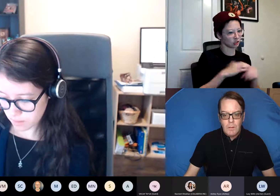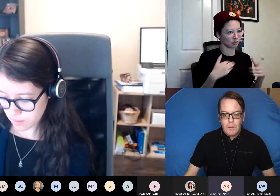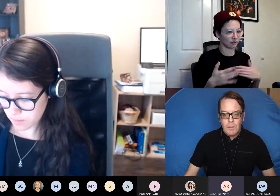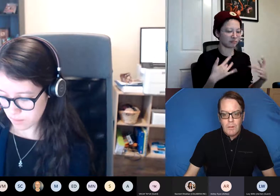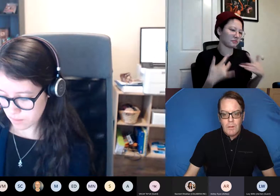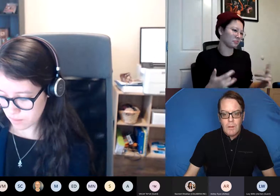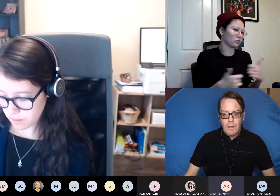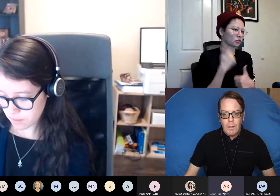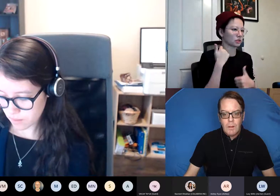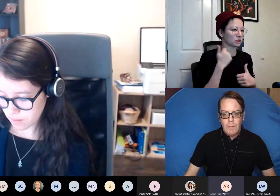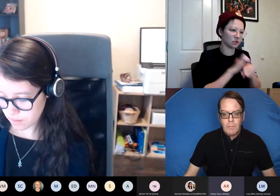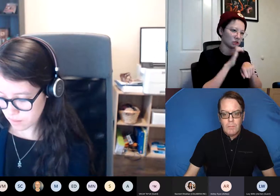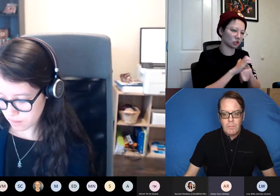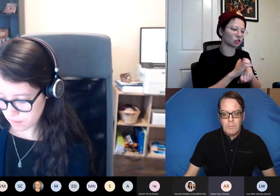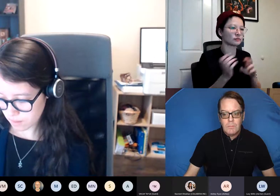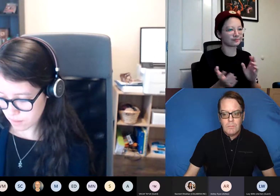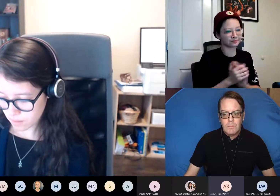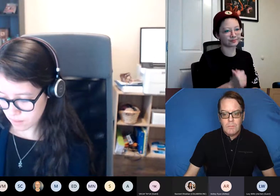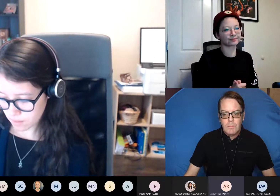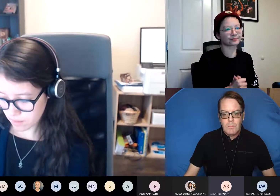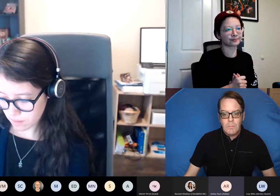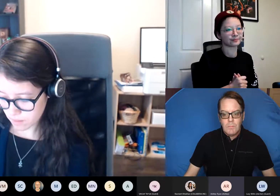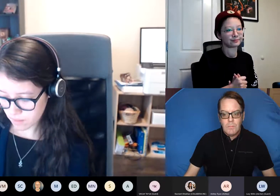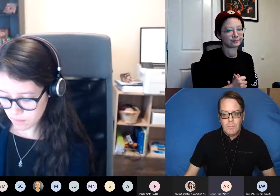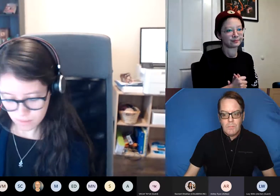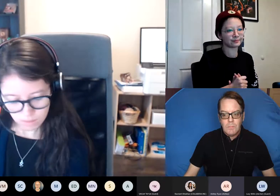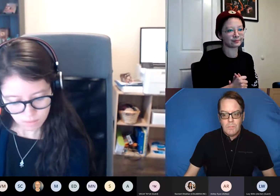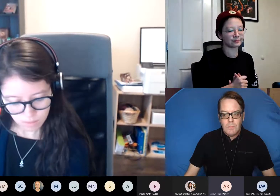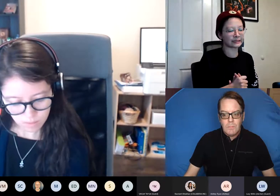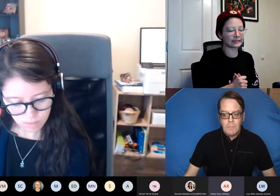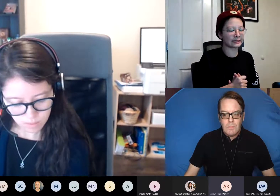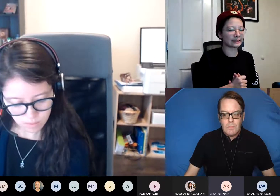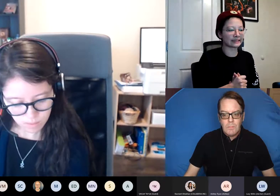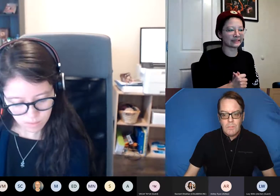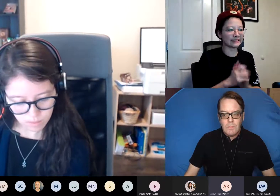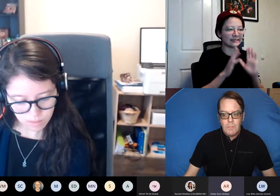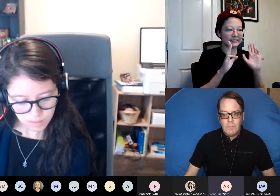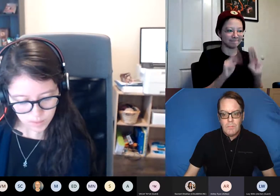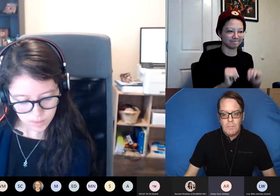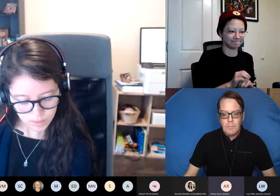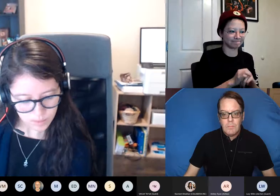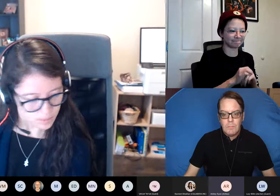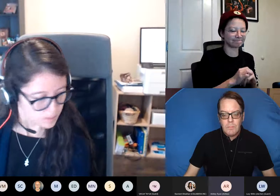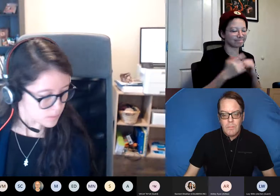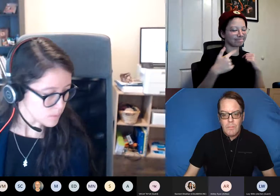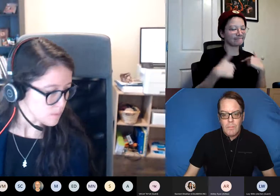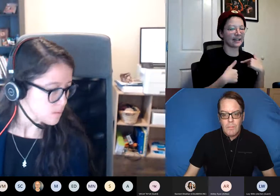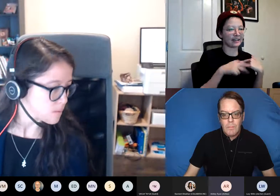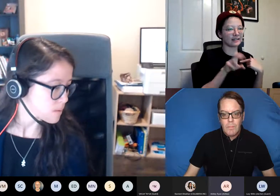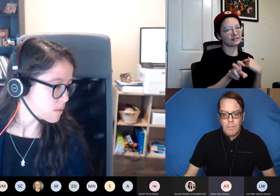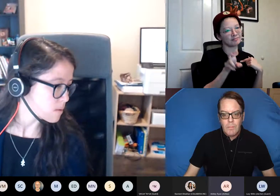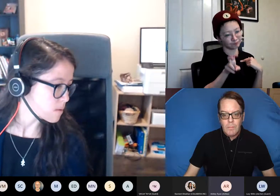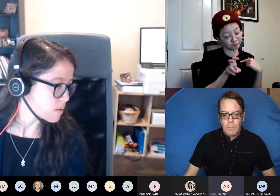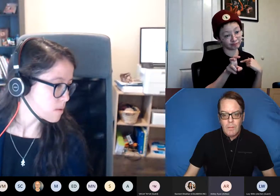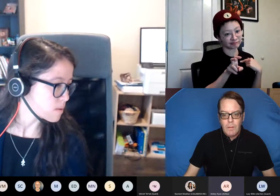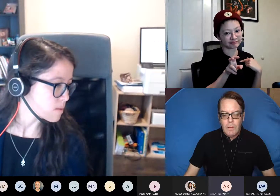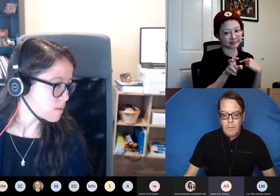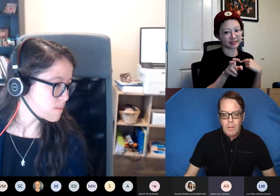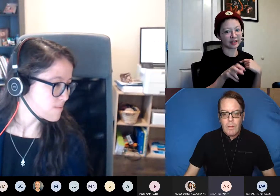the movement and will then interpret those to English. Typically, English is where what we see in the